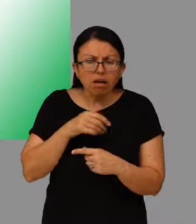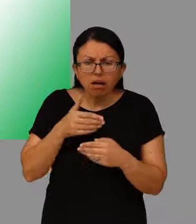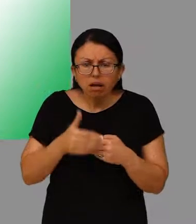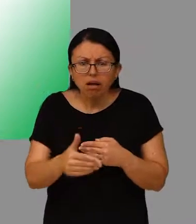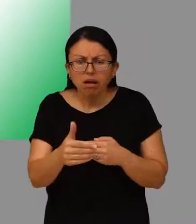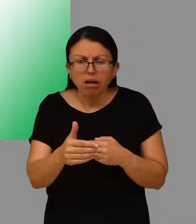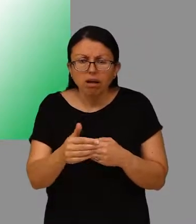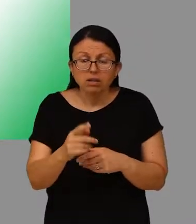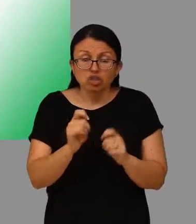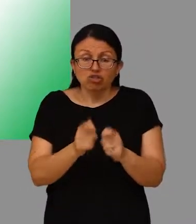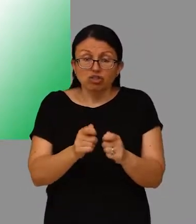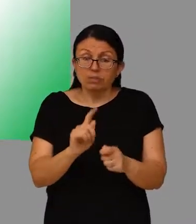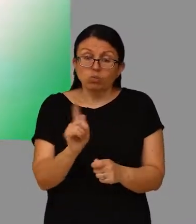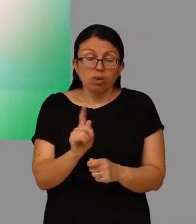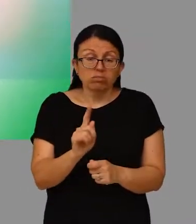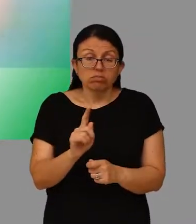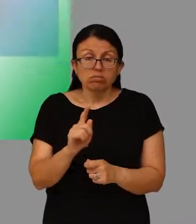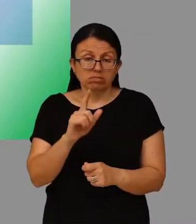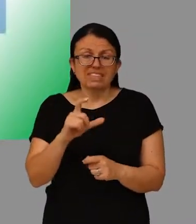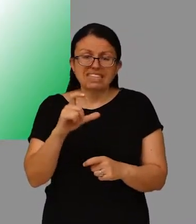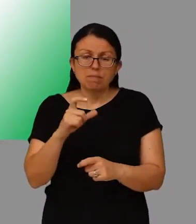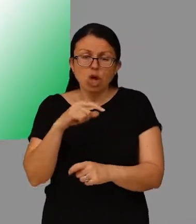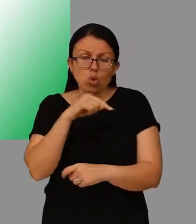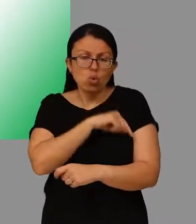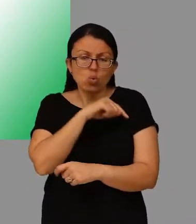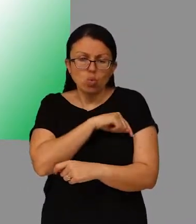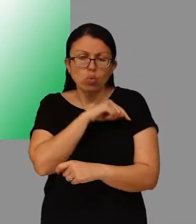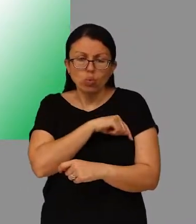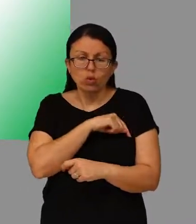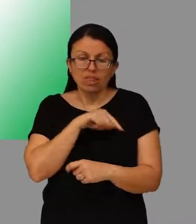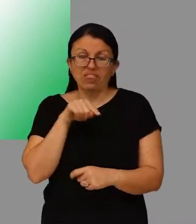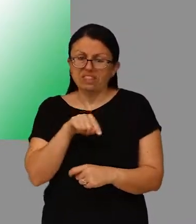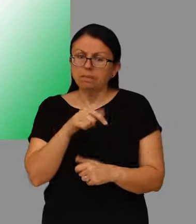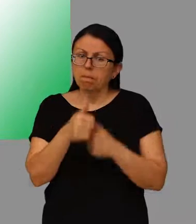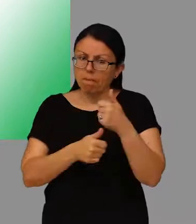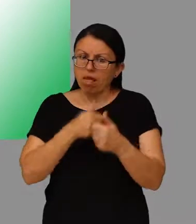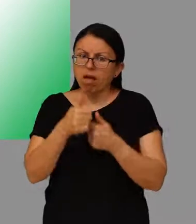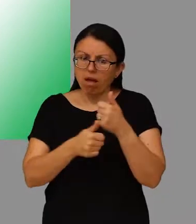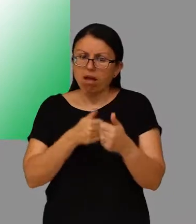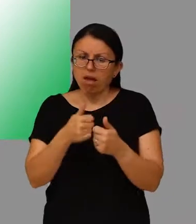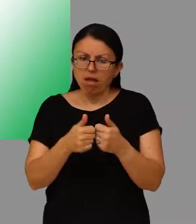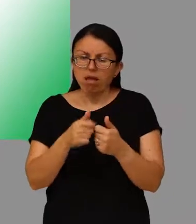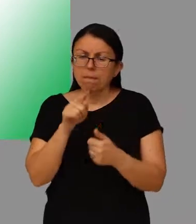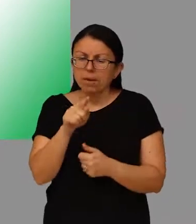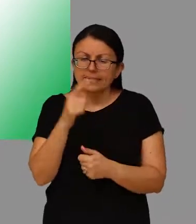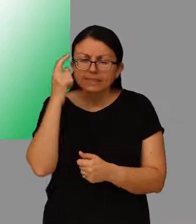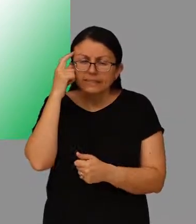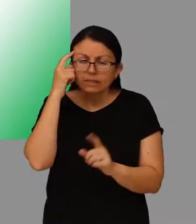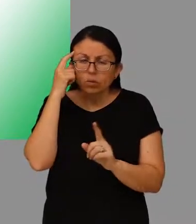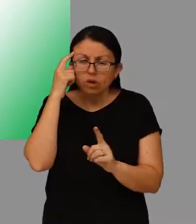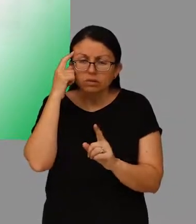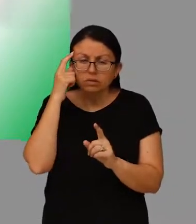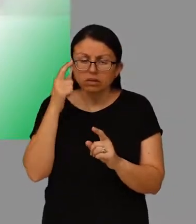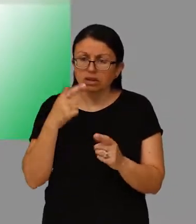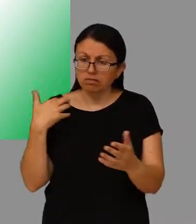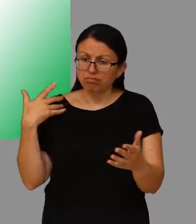is chemotherapy. Indeed, this tends to be the most popular option still, but it's important to bear in mind that it